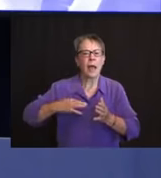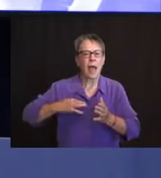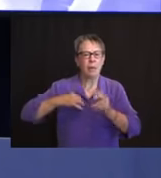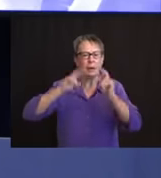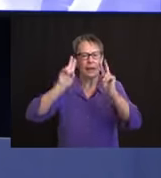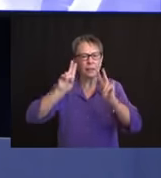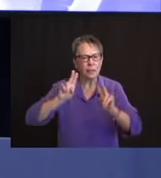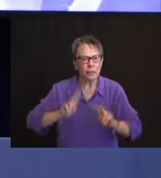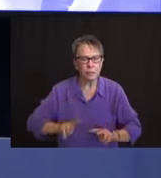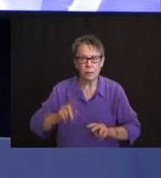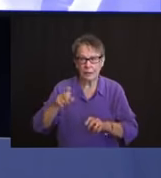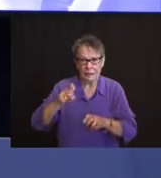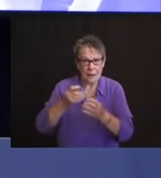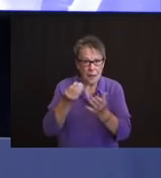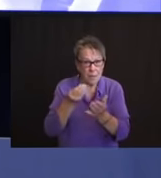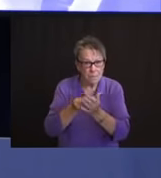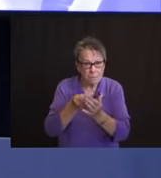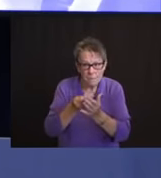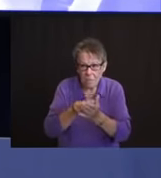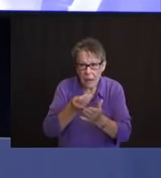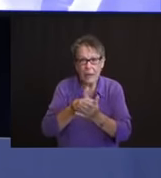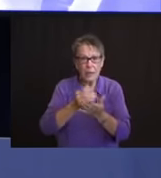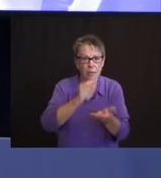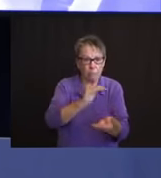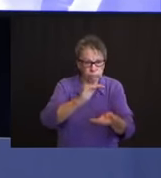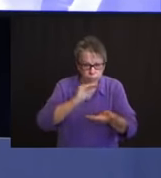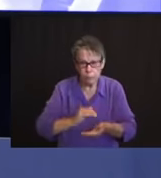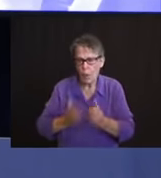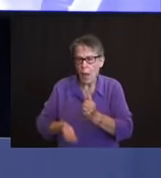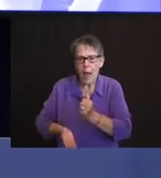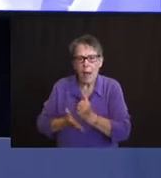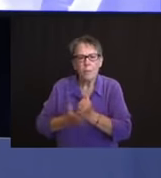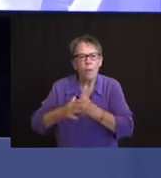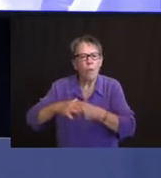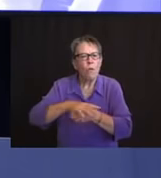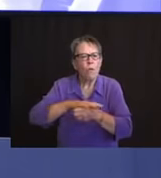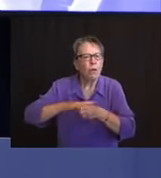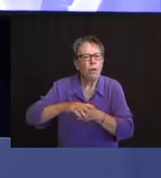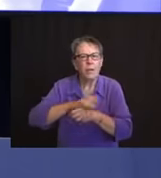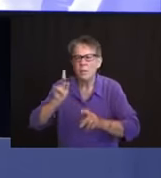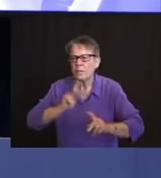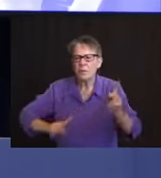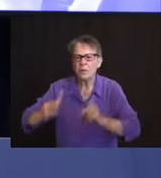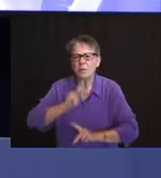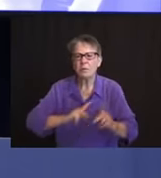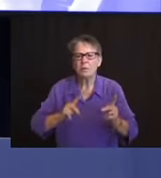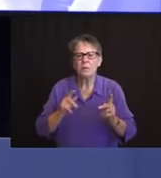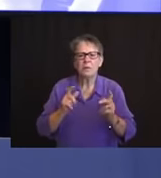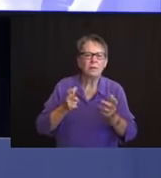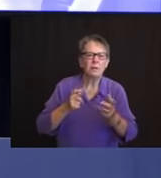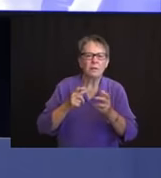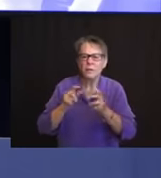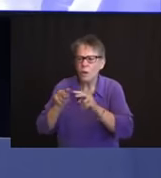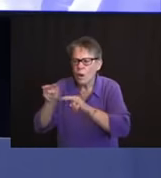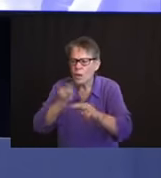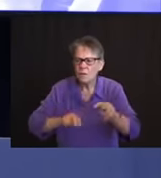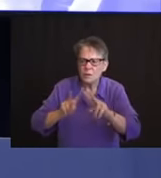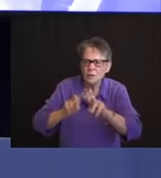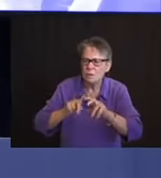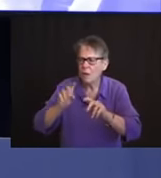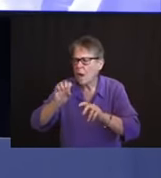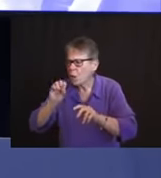of overdose in their communities. Local health departments are eligible to receive grant awards of $100,000